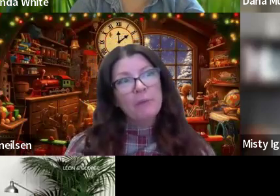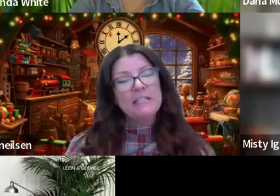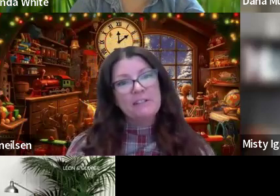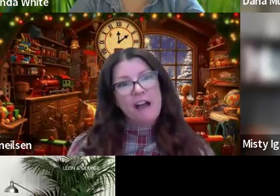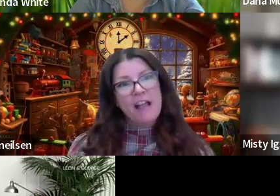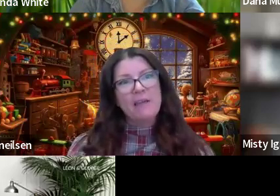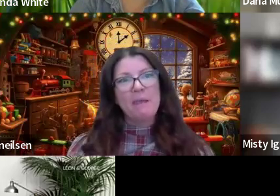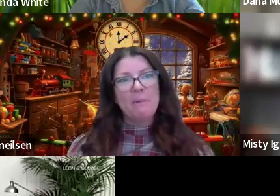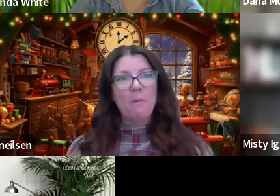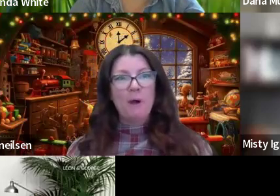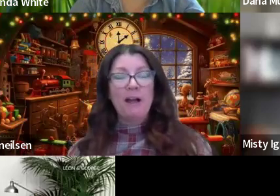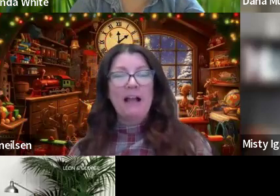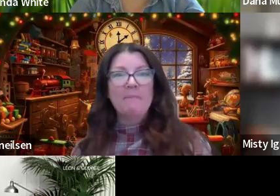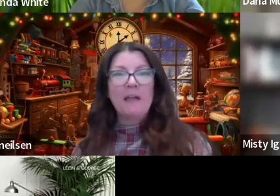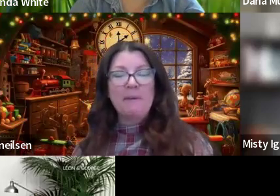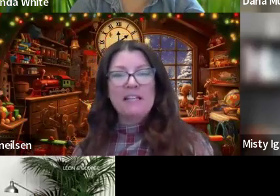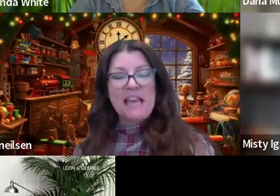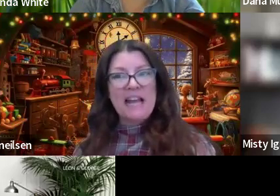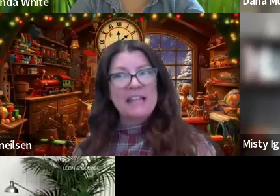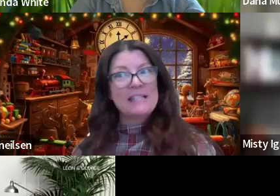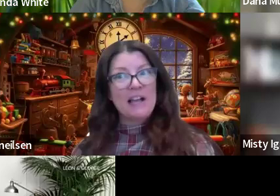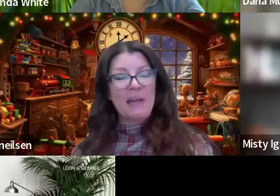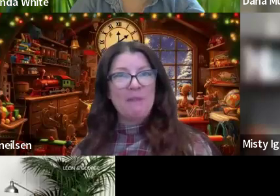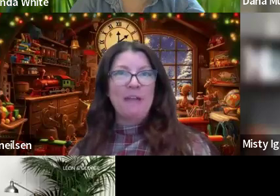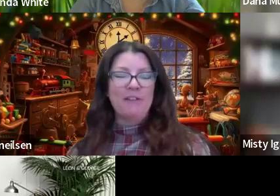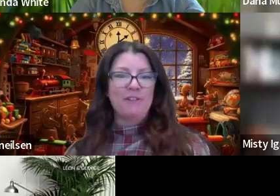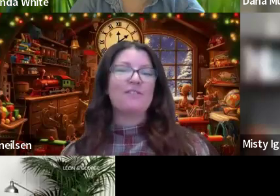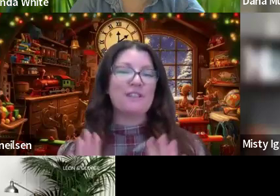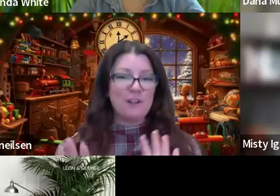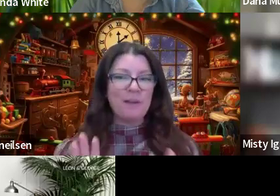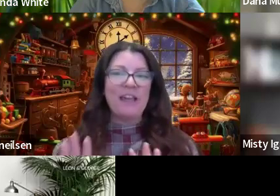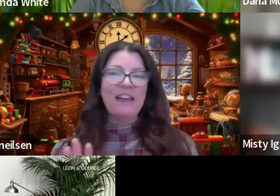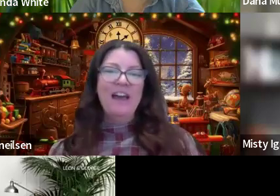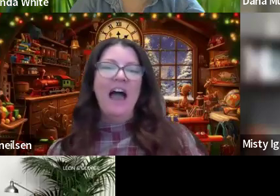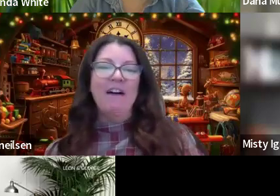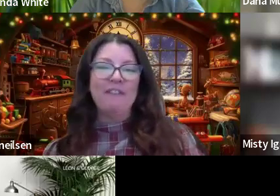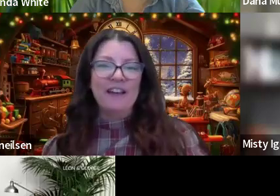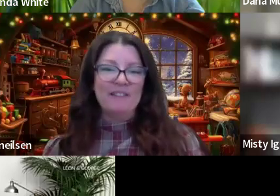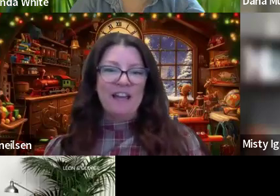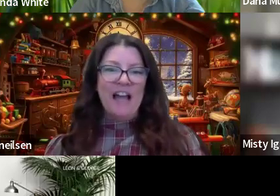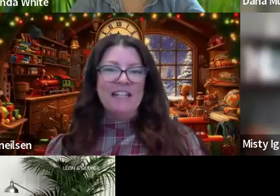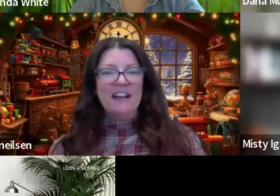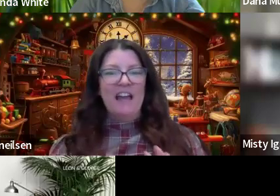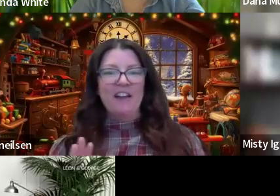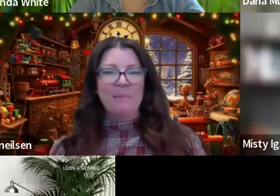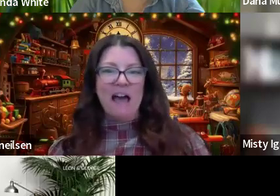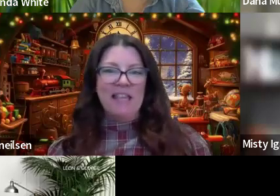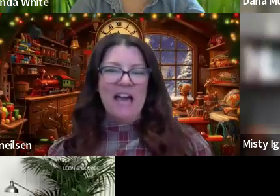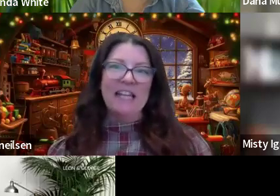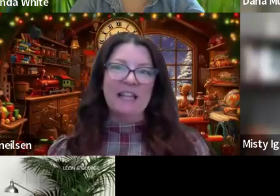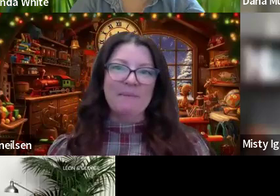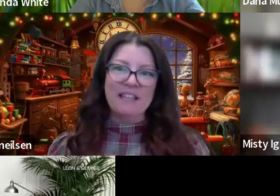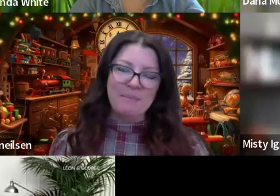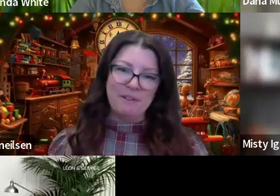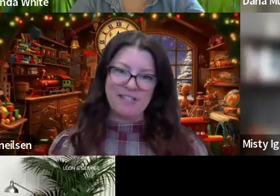Last year, we did find that people were coming to Santa Day and stocking up their pantry. So this year we have an idea on how to